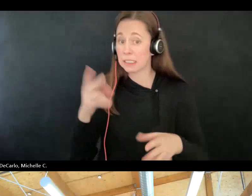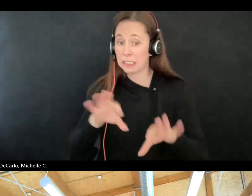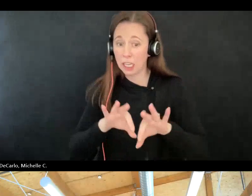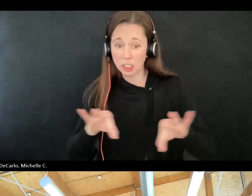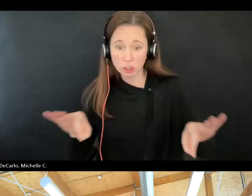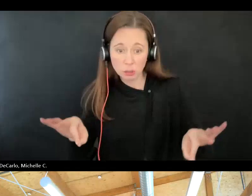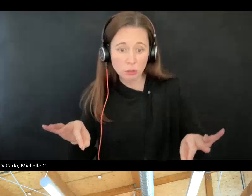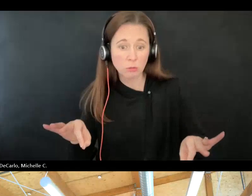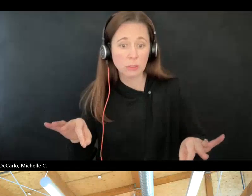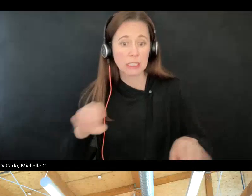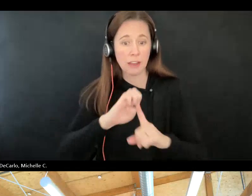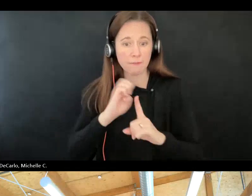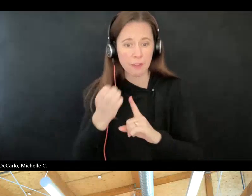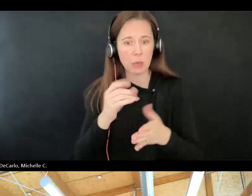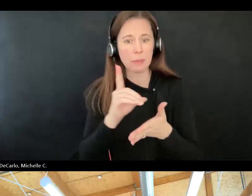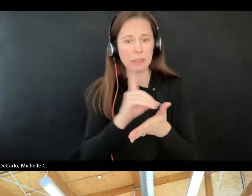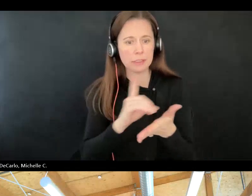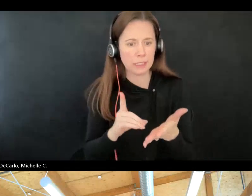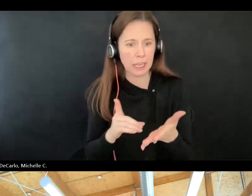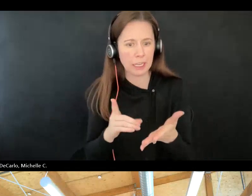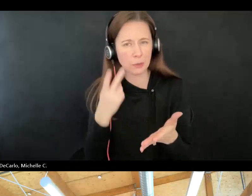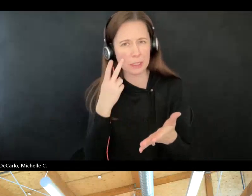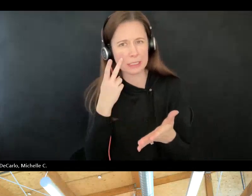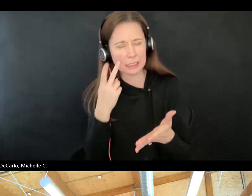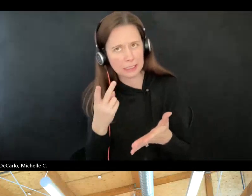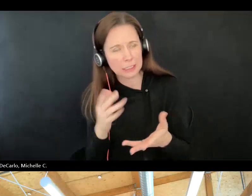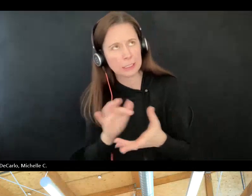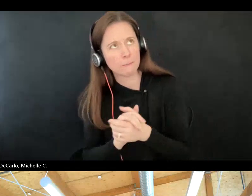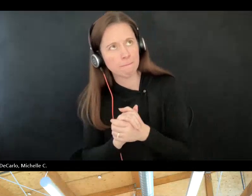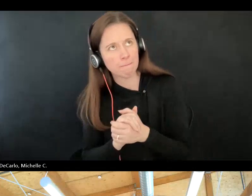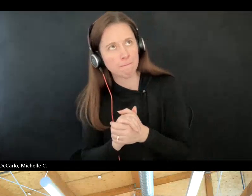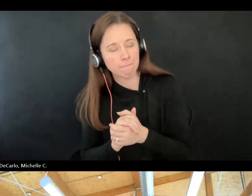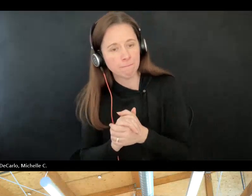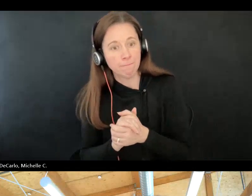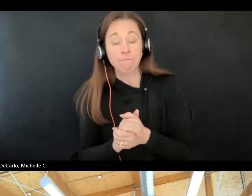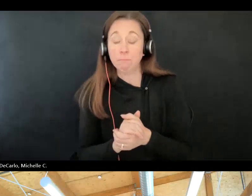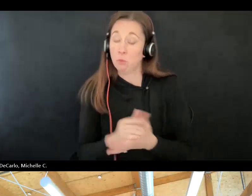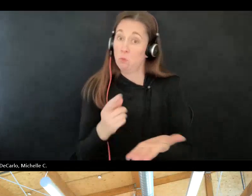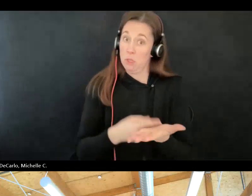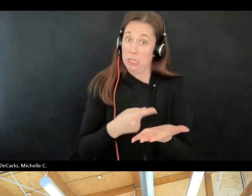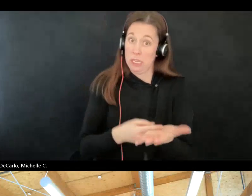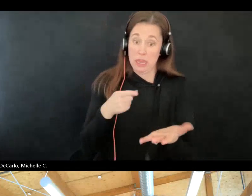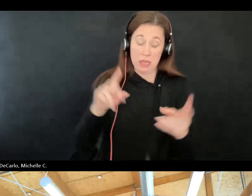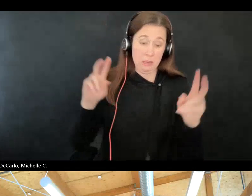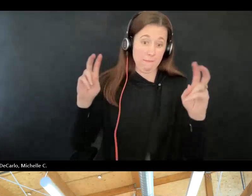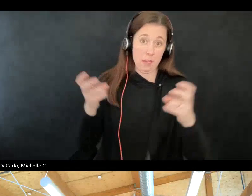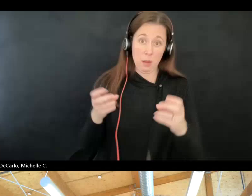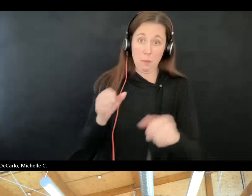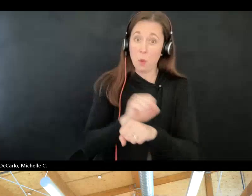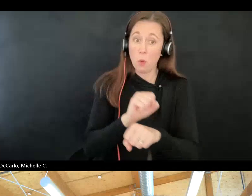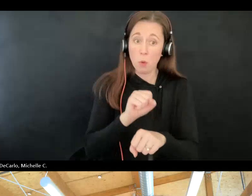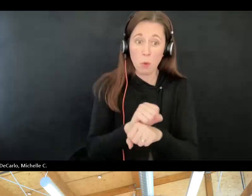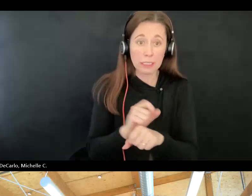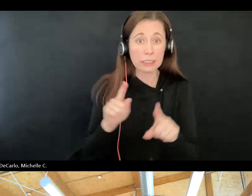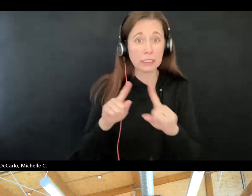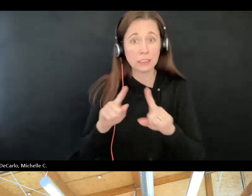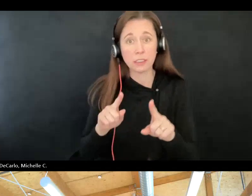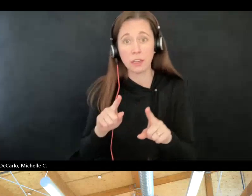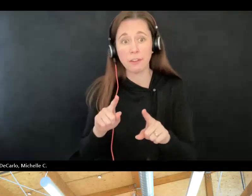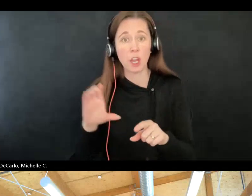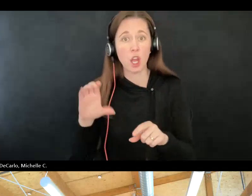and environmental justice? Well, we were kind of having this discussion at work today. Some colleagues in the education department, as well